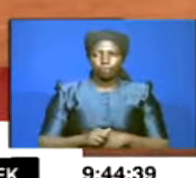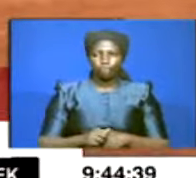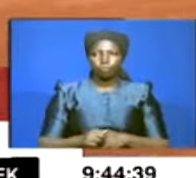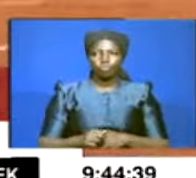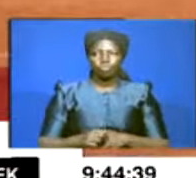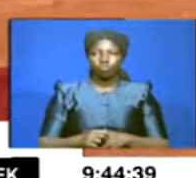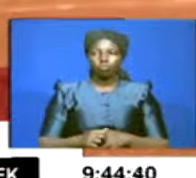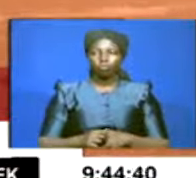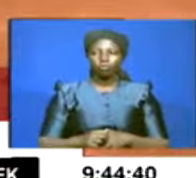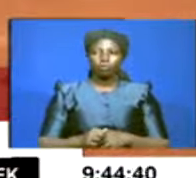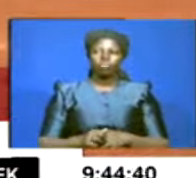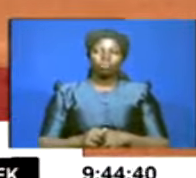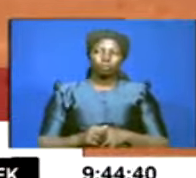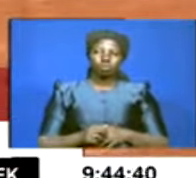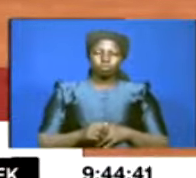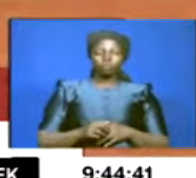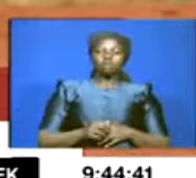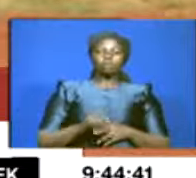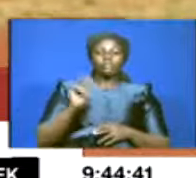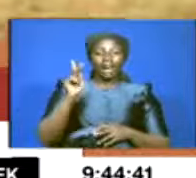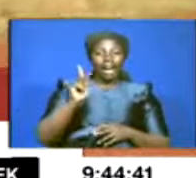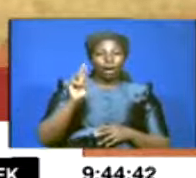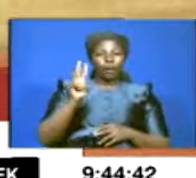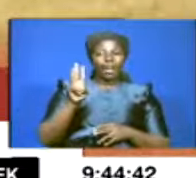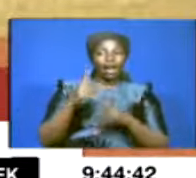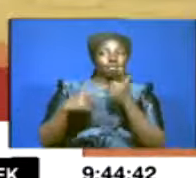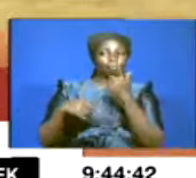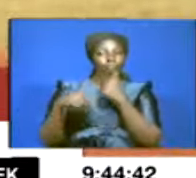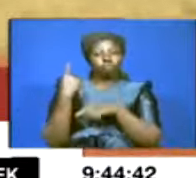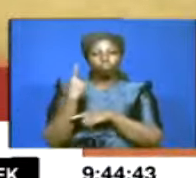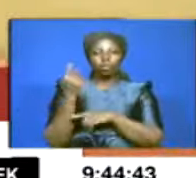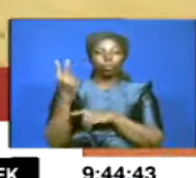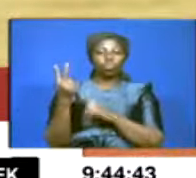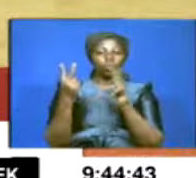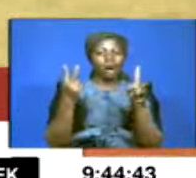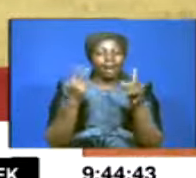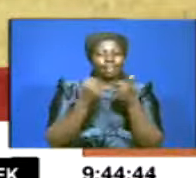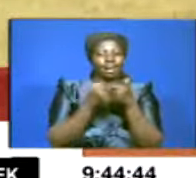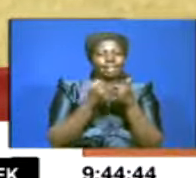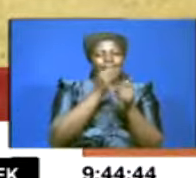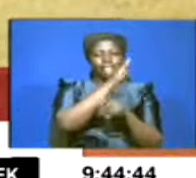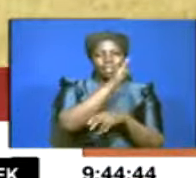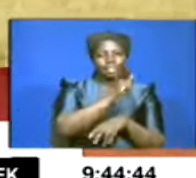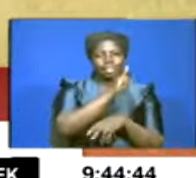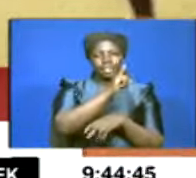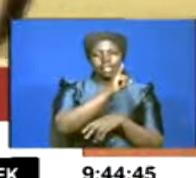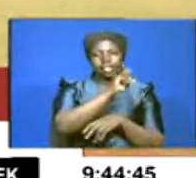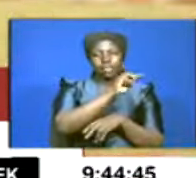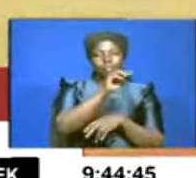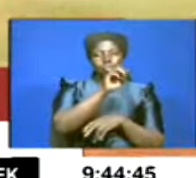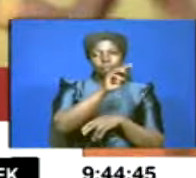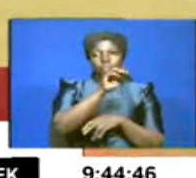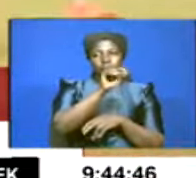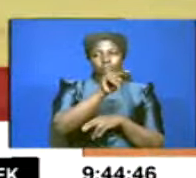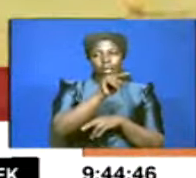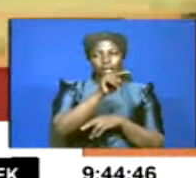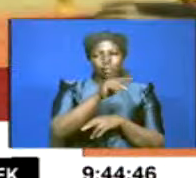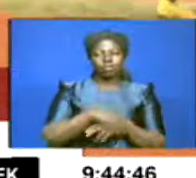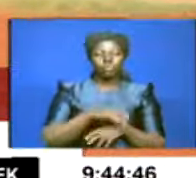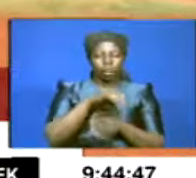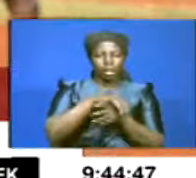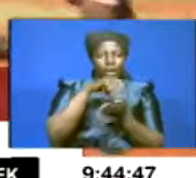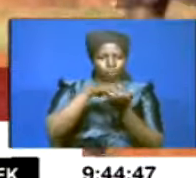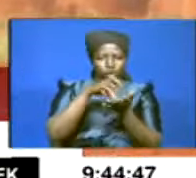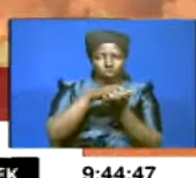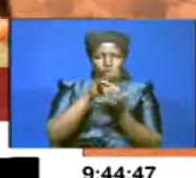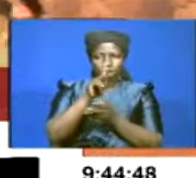Kahawa Wendani All-Stars registered a narrow 2-1 win against Zimmerman All-Stars to book their place in the quarterfinals of this year's Kothbiro tournament in a